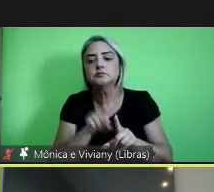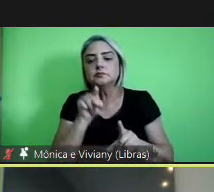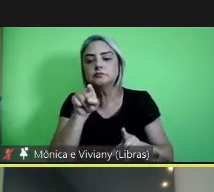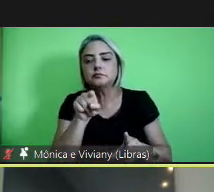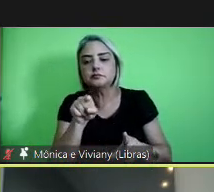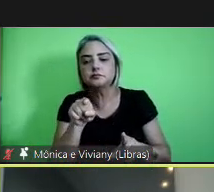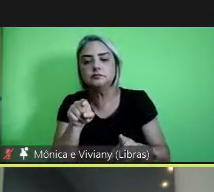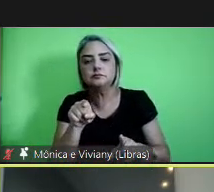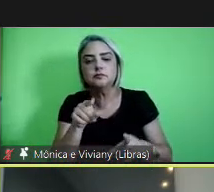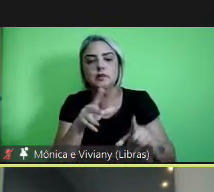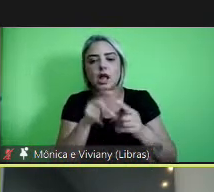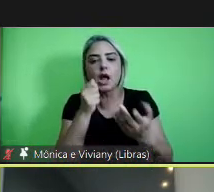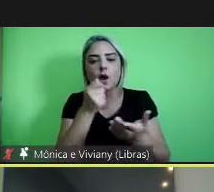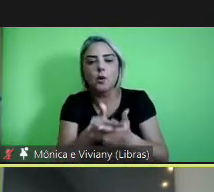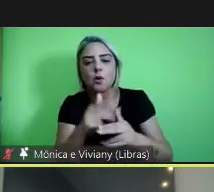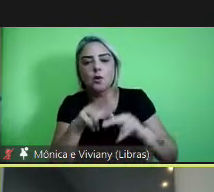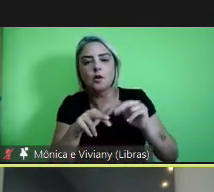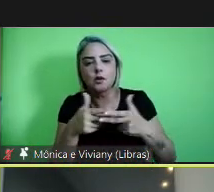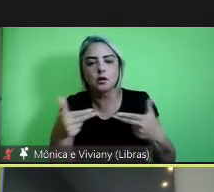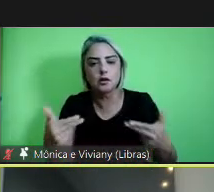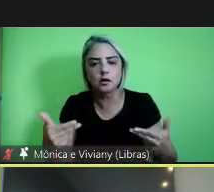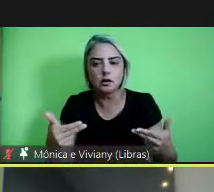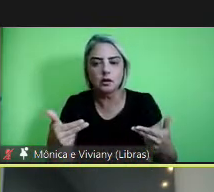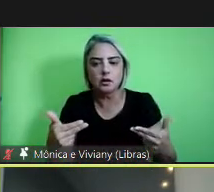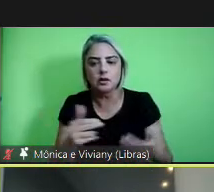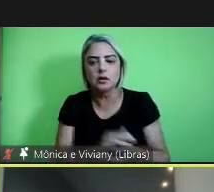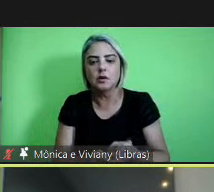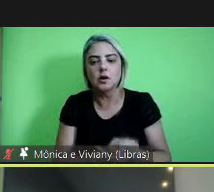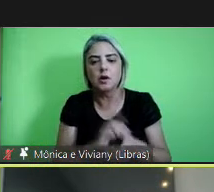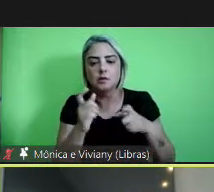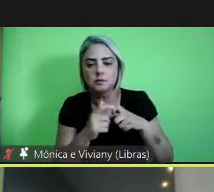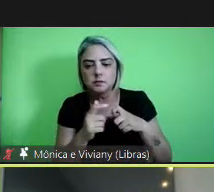at the lab, and also in the acquisition of